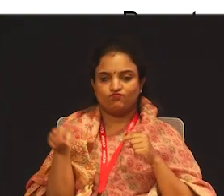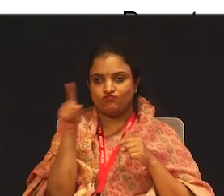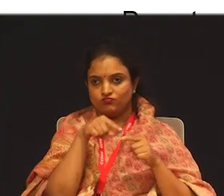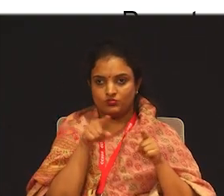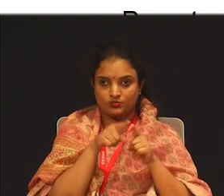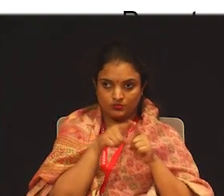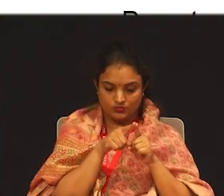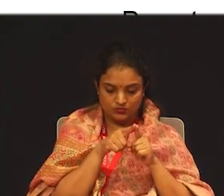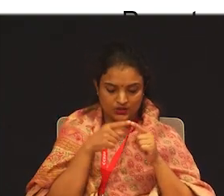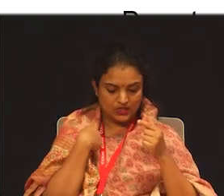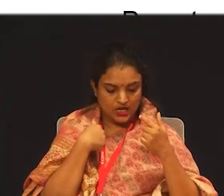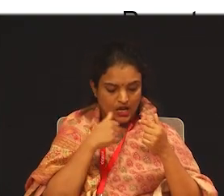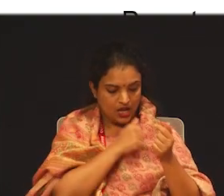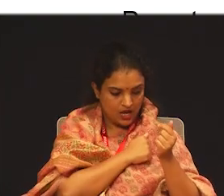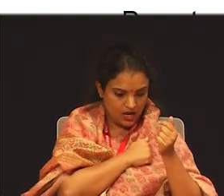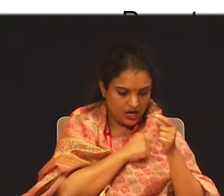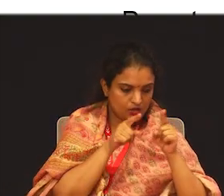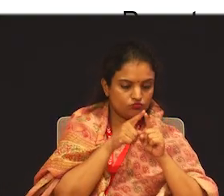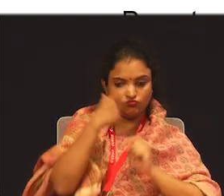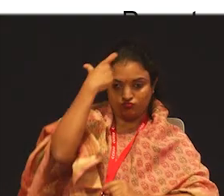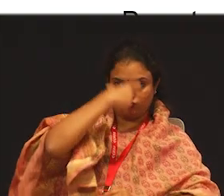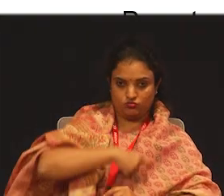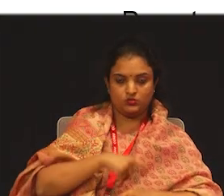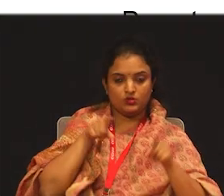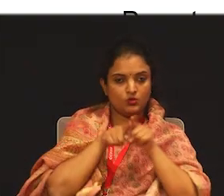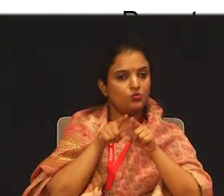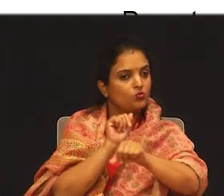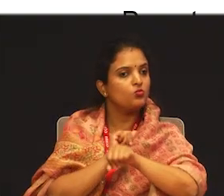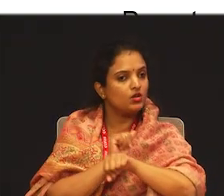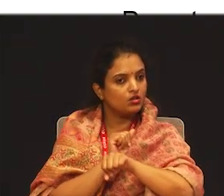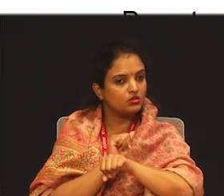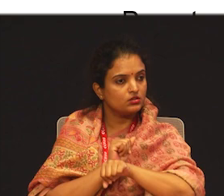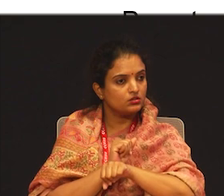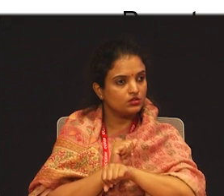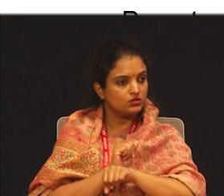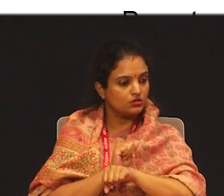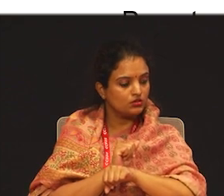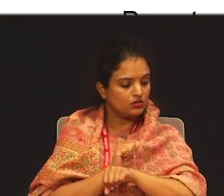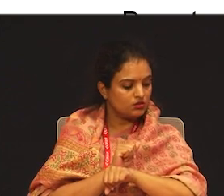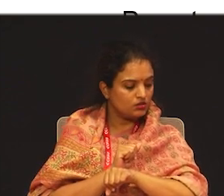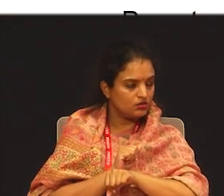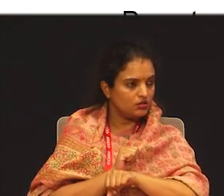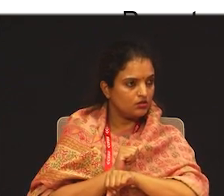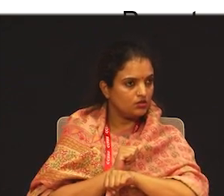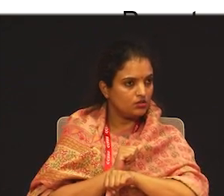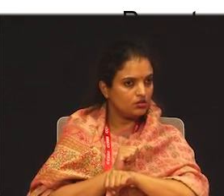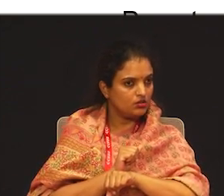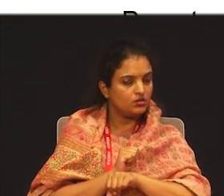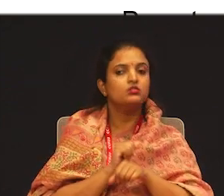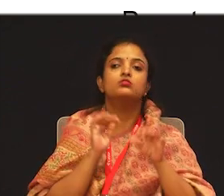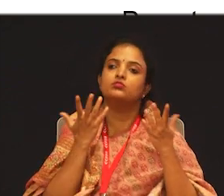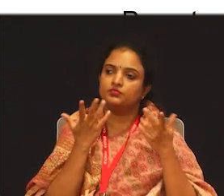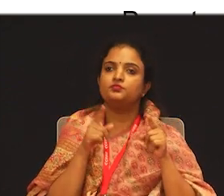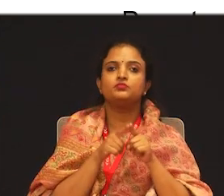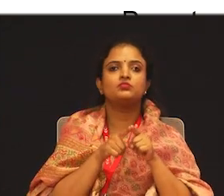work on our attitudes as an individual, I think we will take a